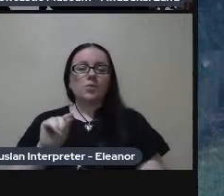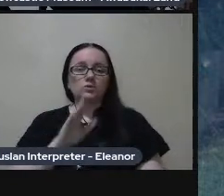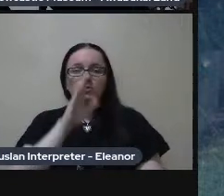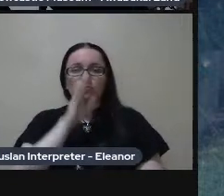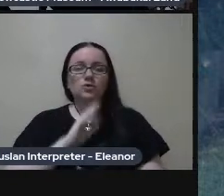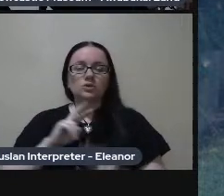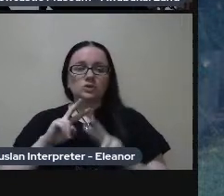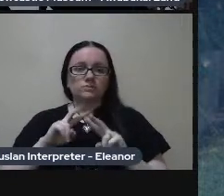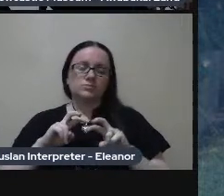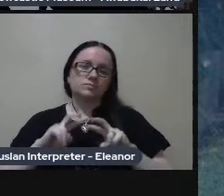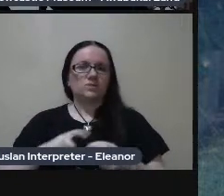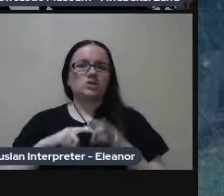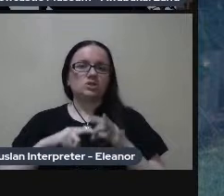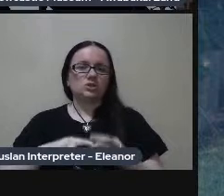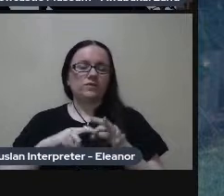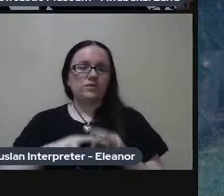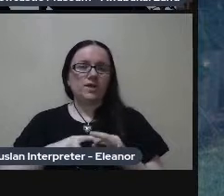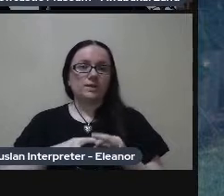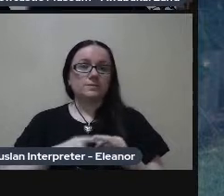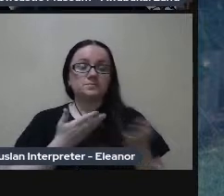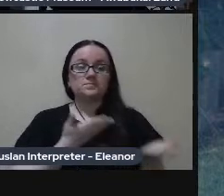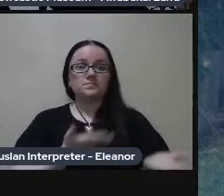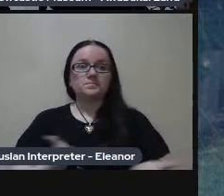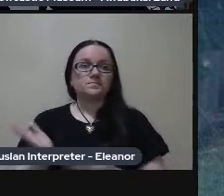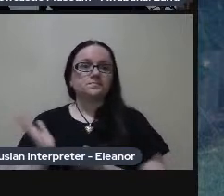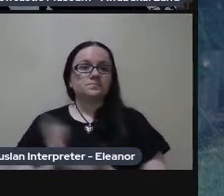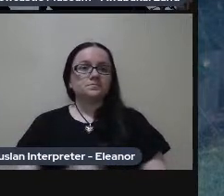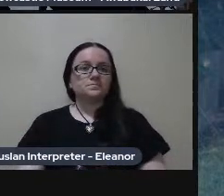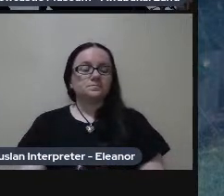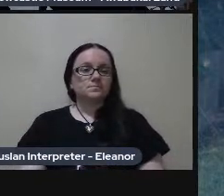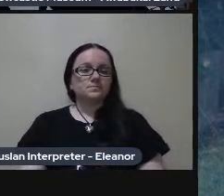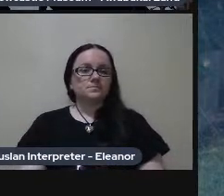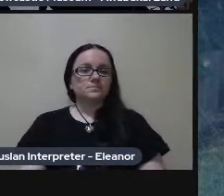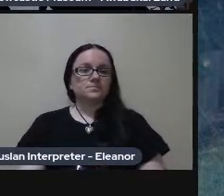in. Over to you.